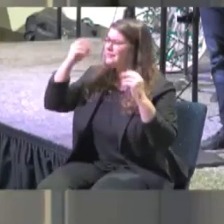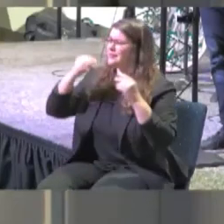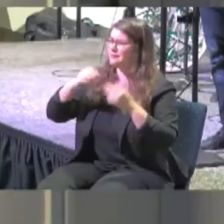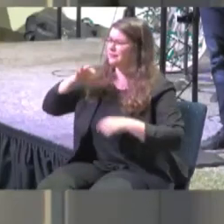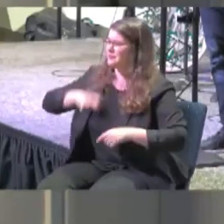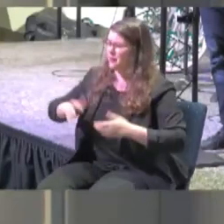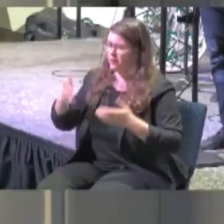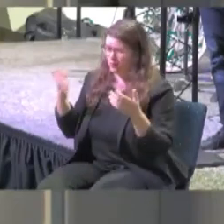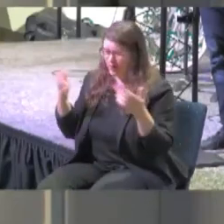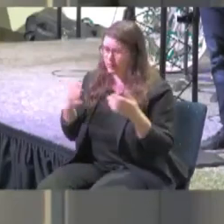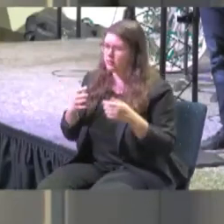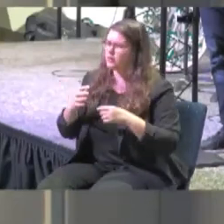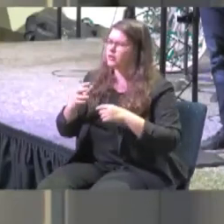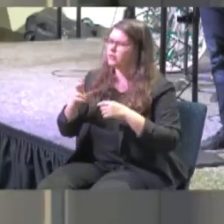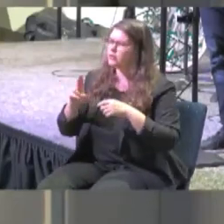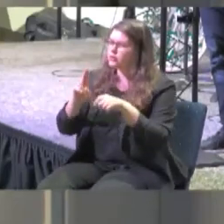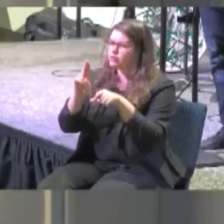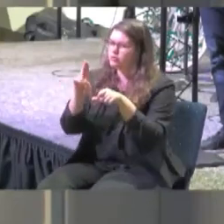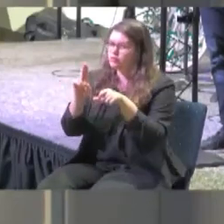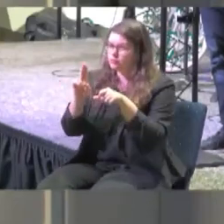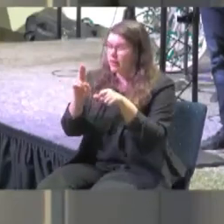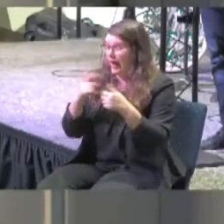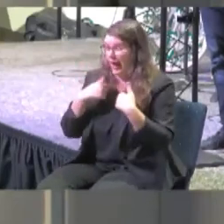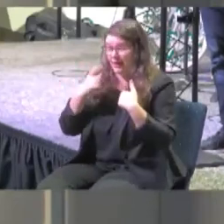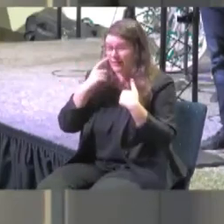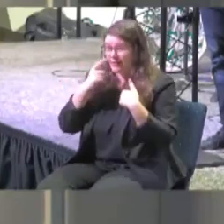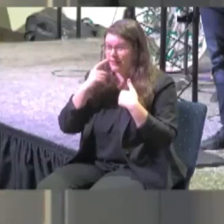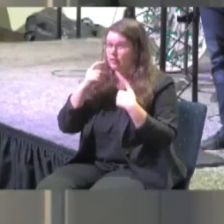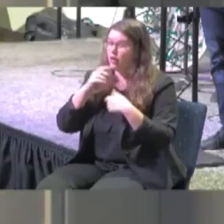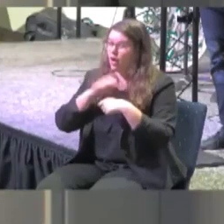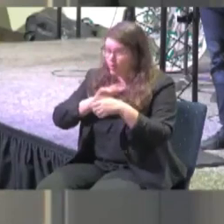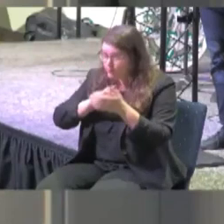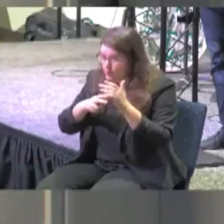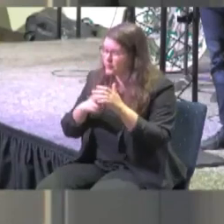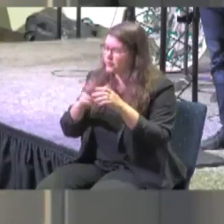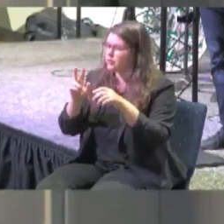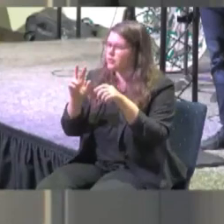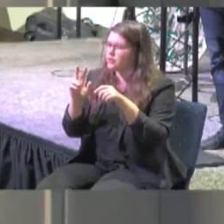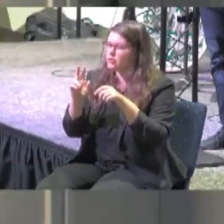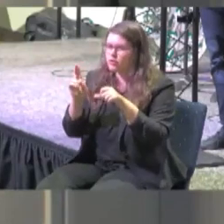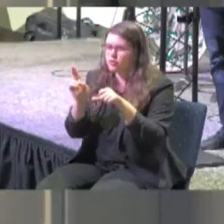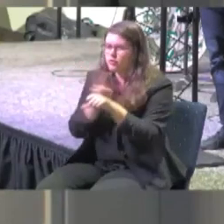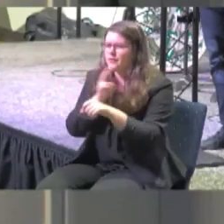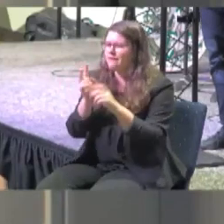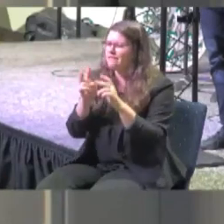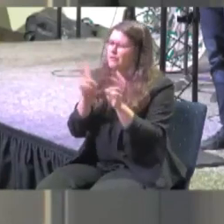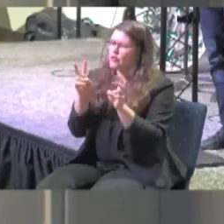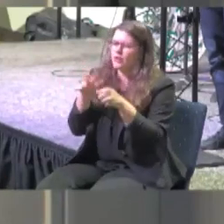are deliberately using very... making sure that your Bible translation is short-lived by using